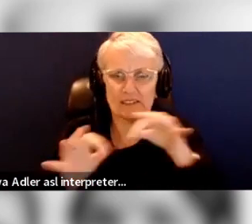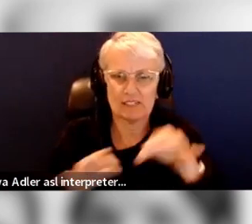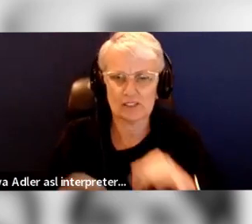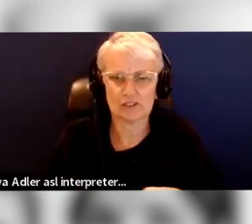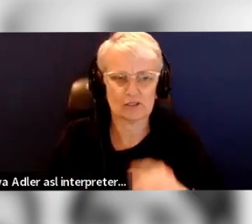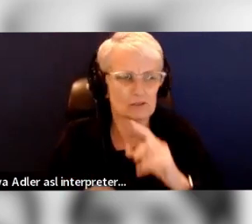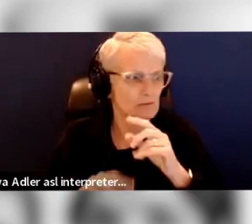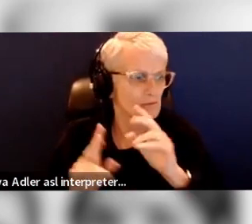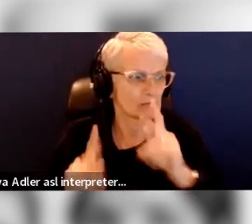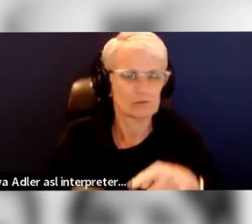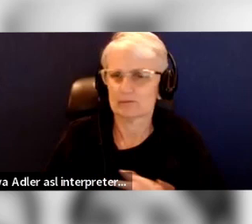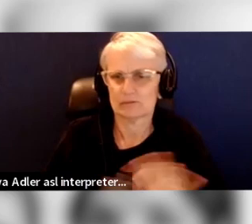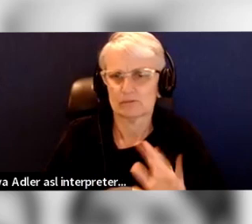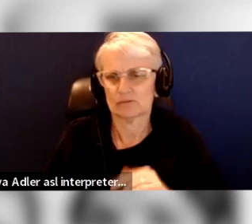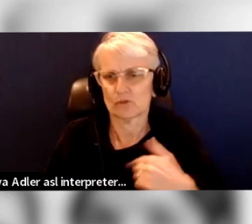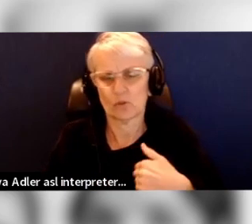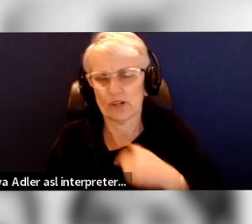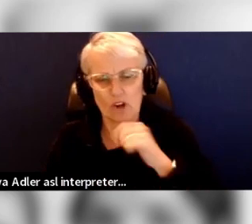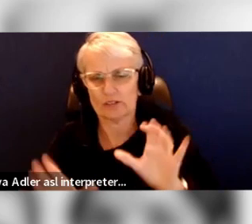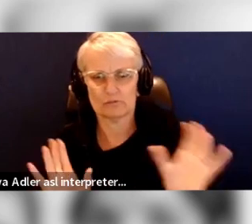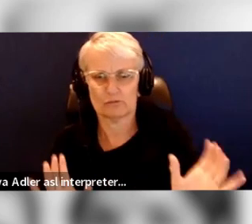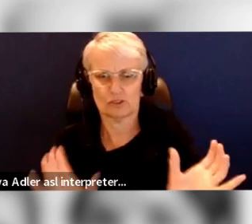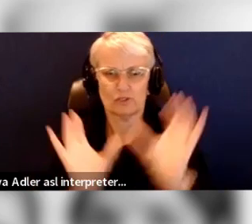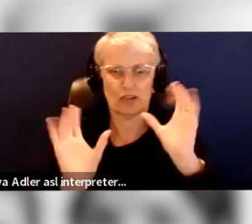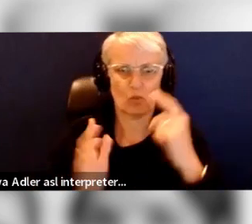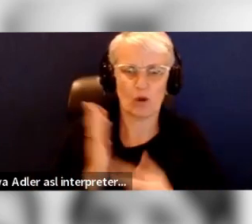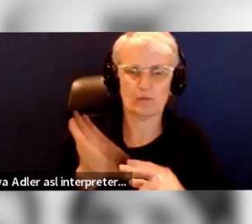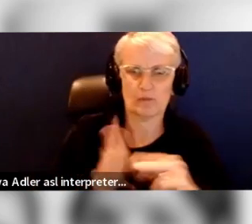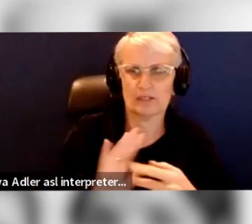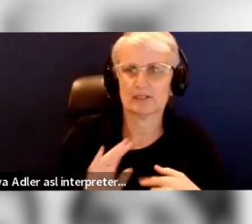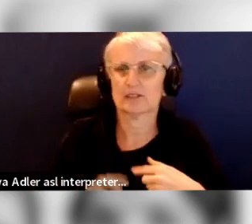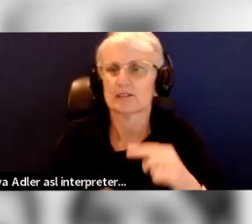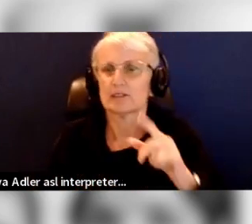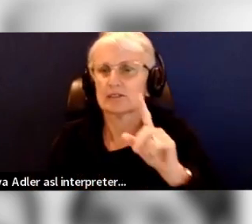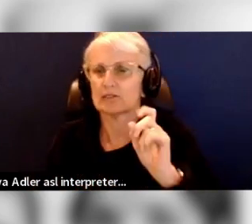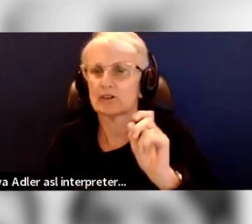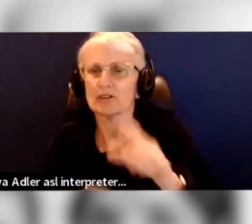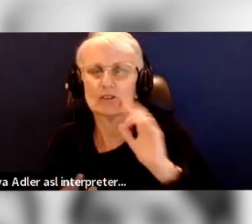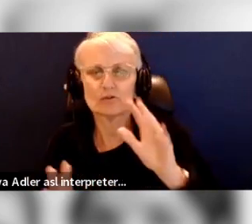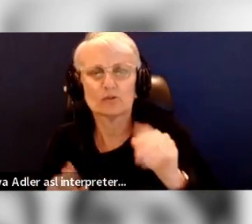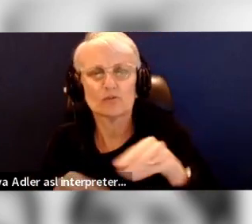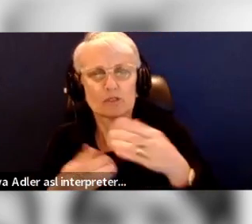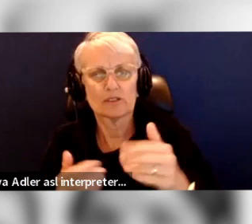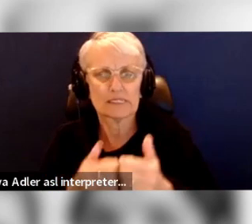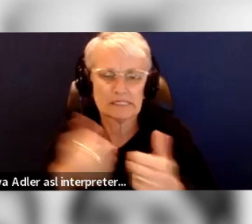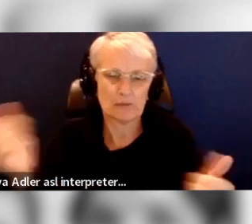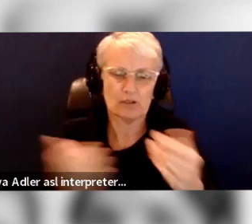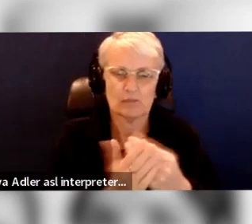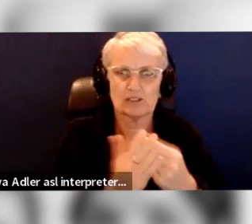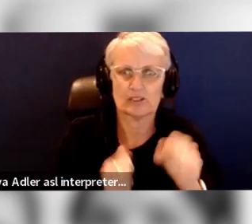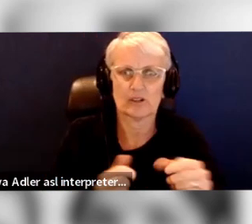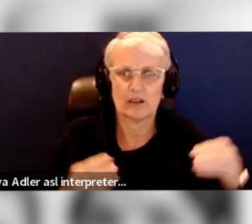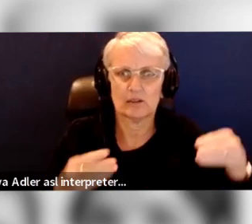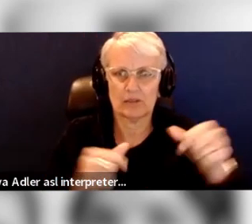those groups. Again, we're not at liberty to do that. We're not a certifying body. The purpose of asking the question is just to provide a separate budget so you can match the